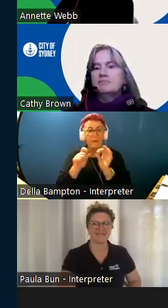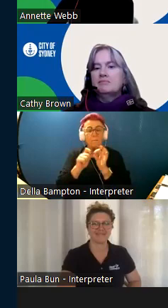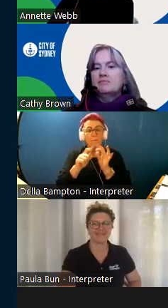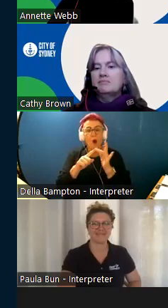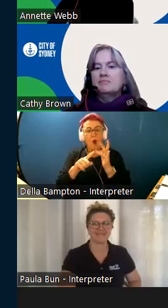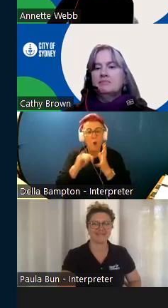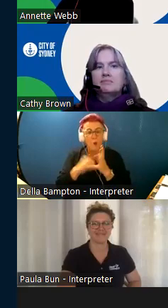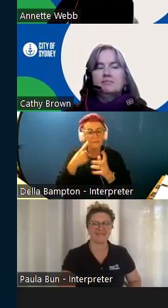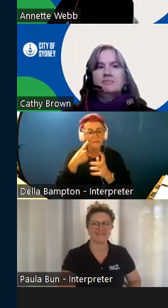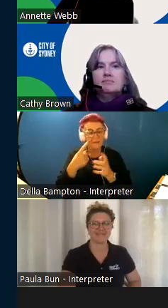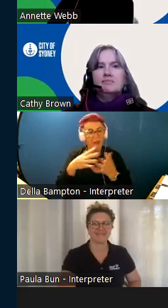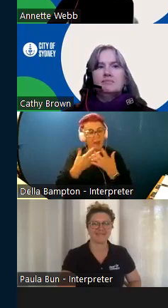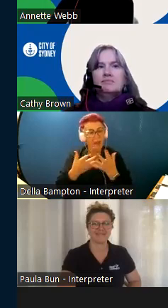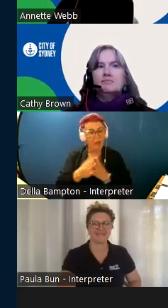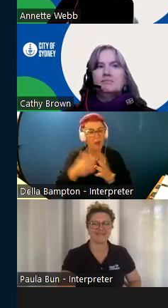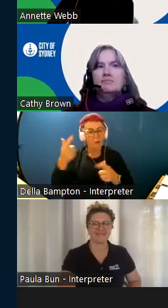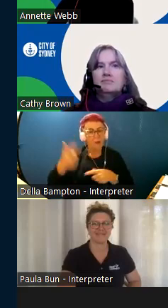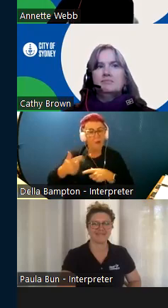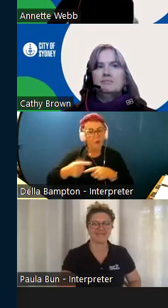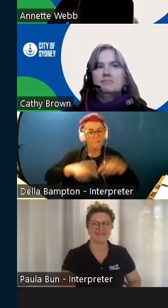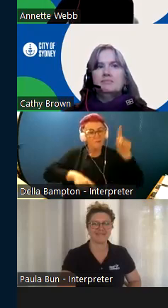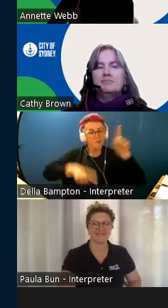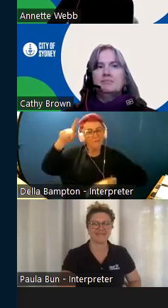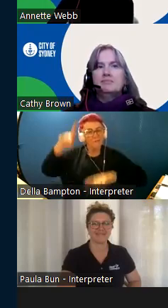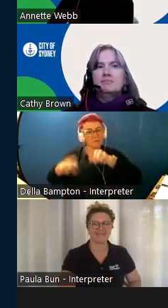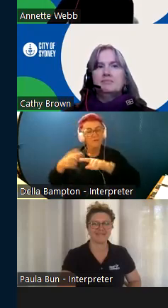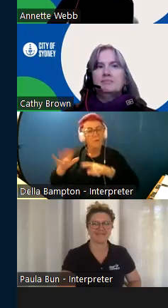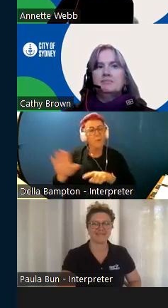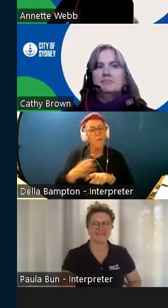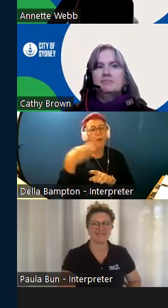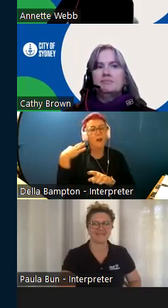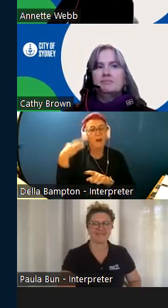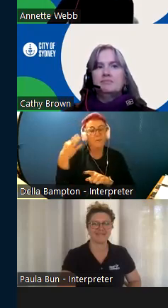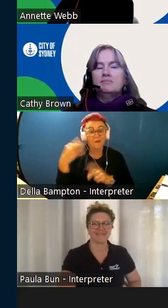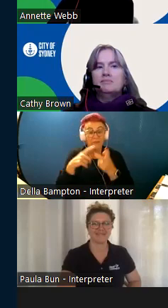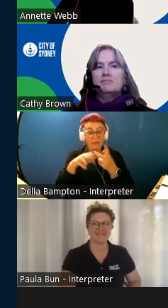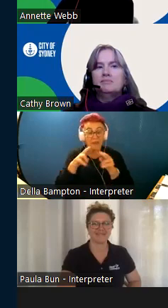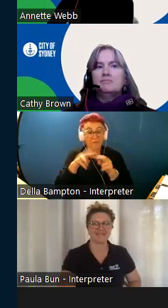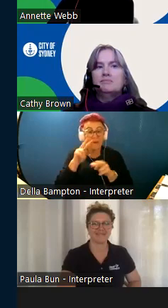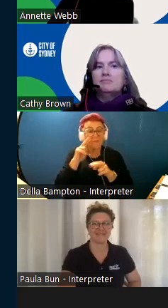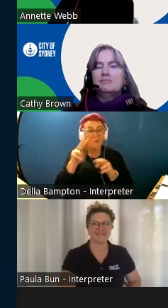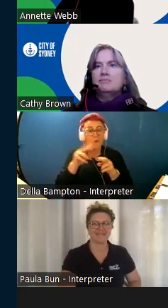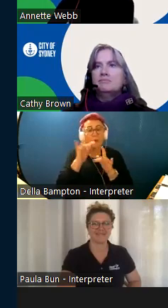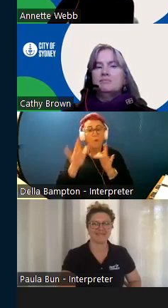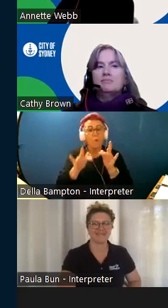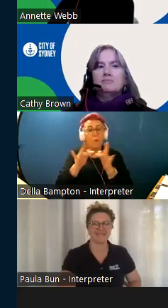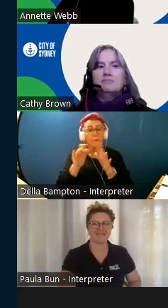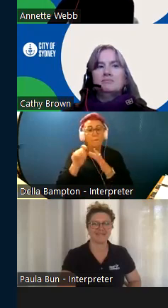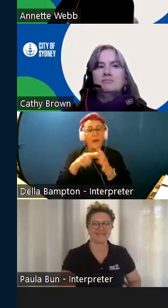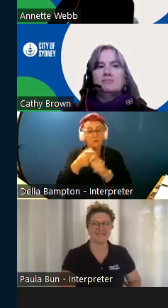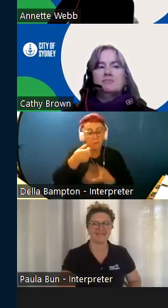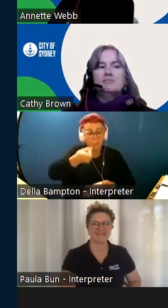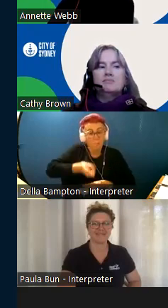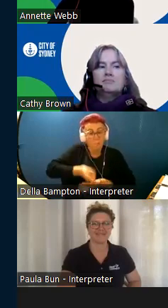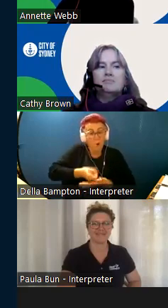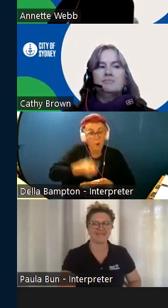practices. So Danielle's just going to put the link. I think that information, if you scroll down on our webpage, if you scroll down to the bottom, I